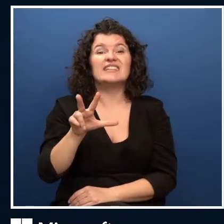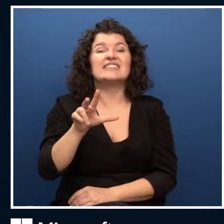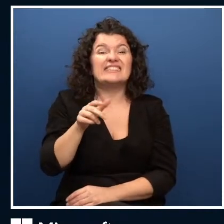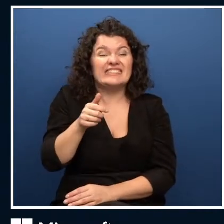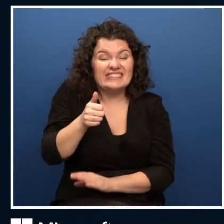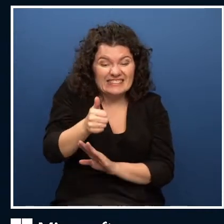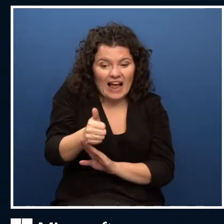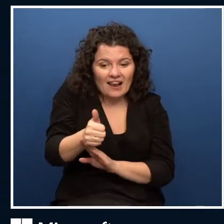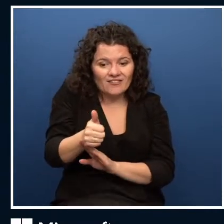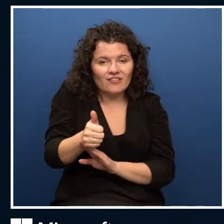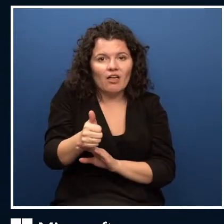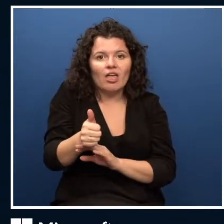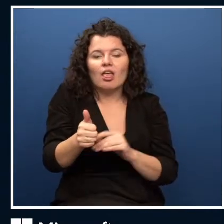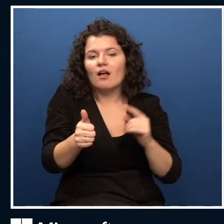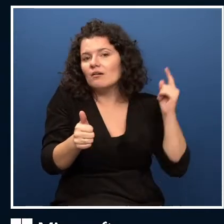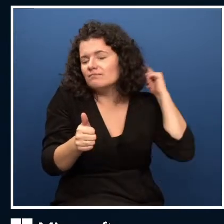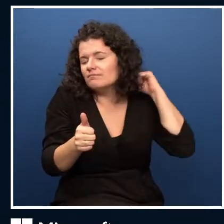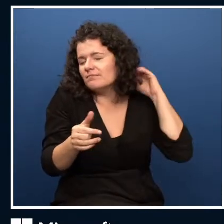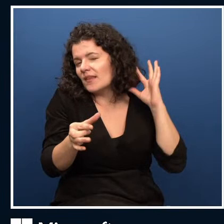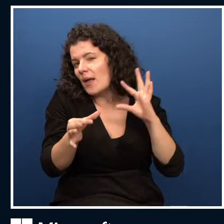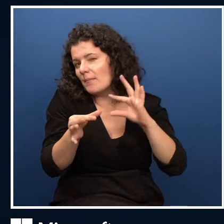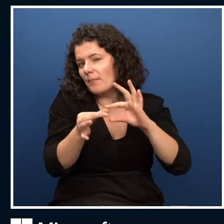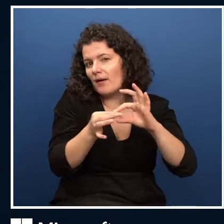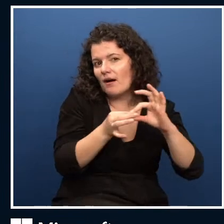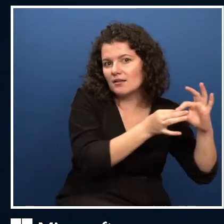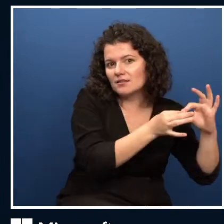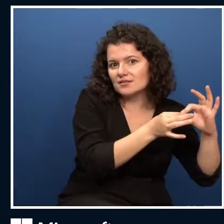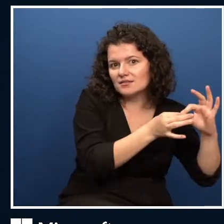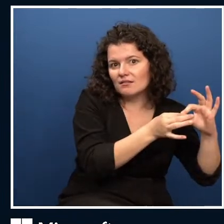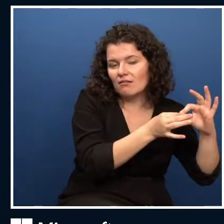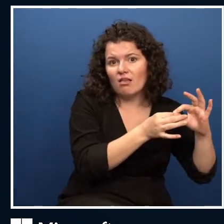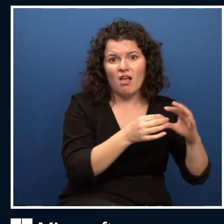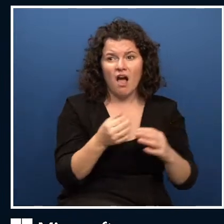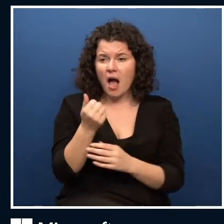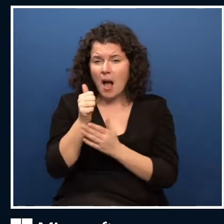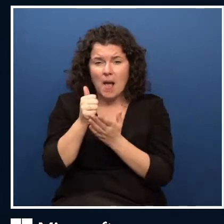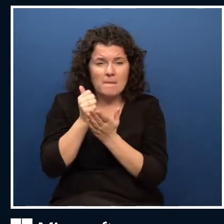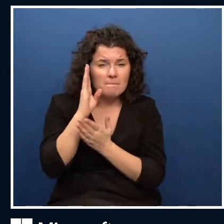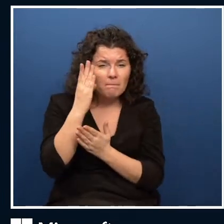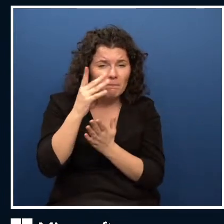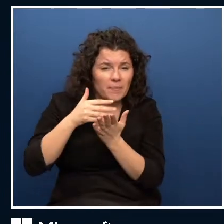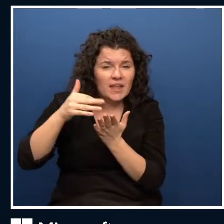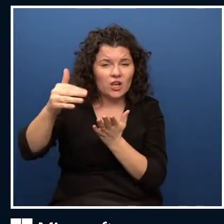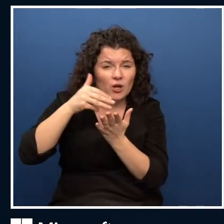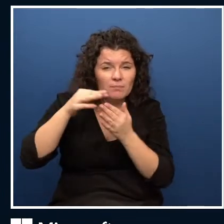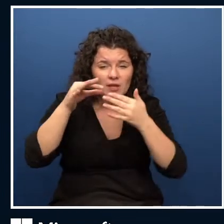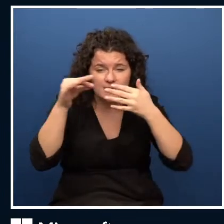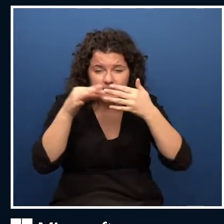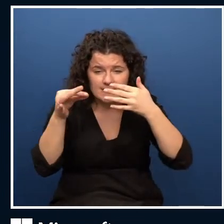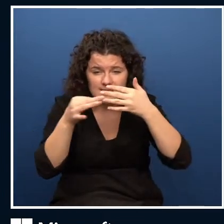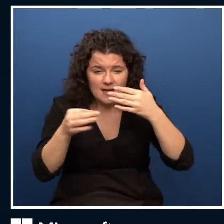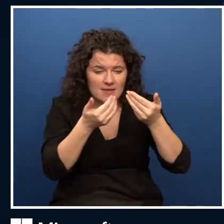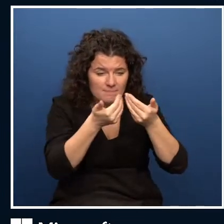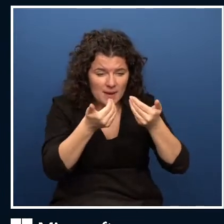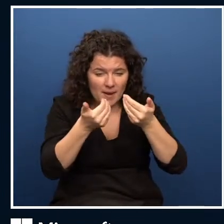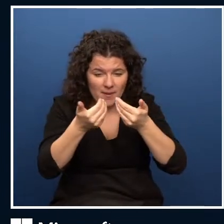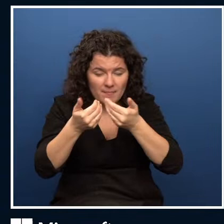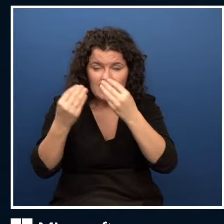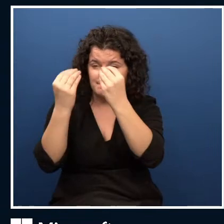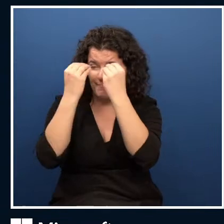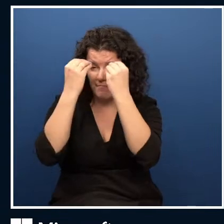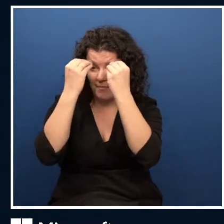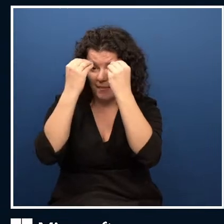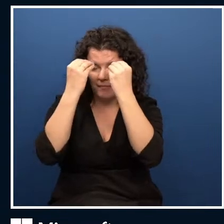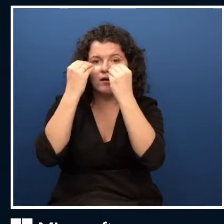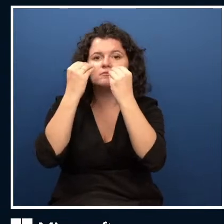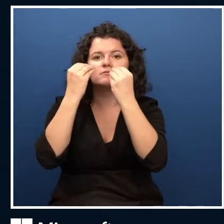being trained on billions of parameters, performing so well on other problems, it still faces bias.